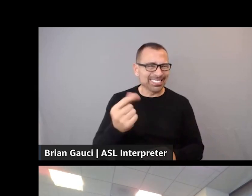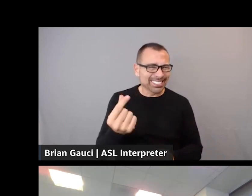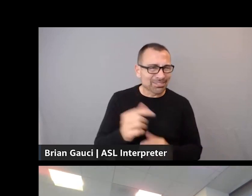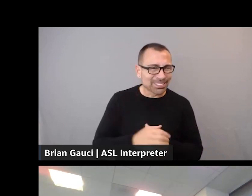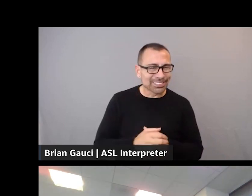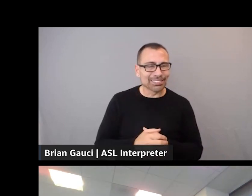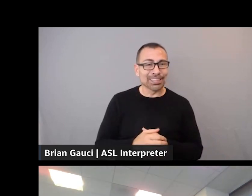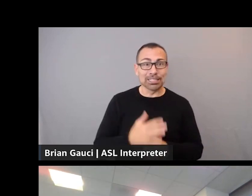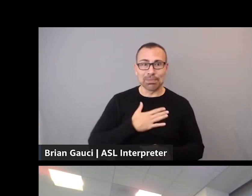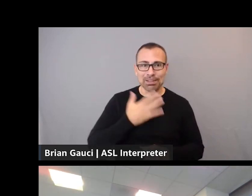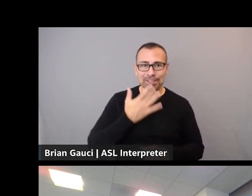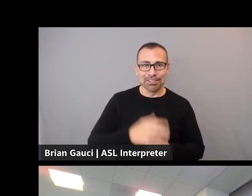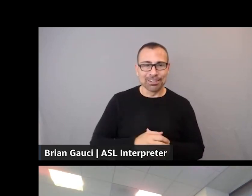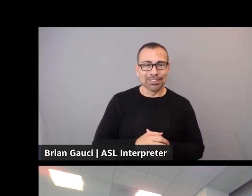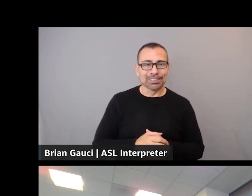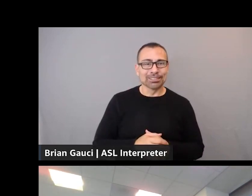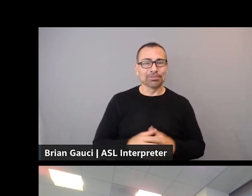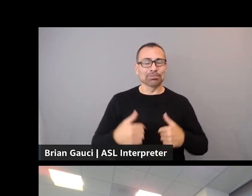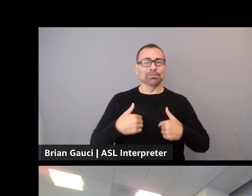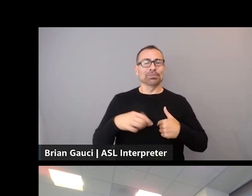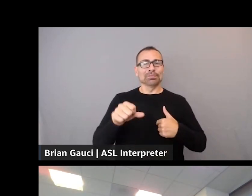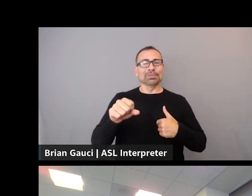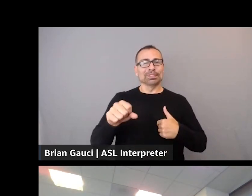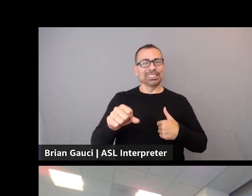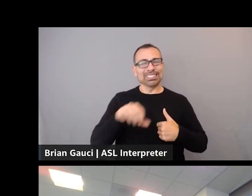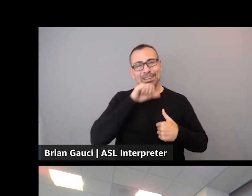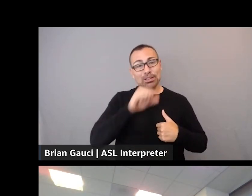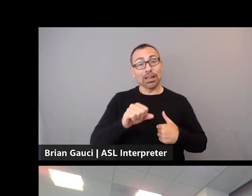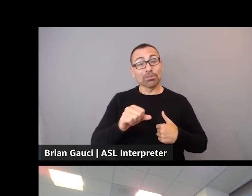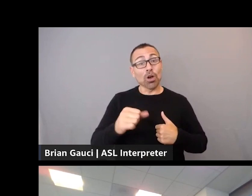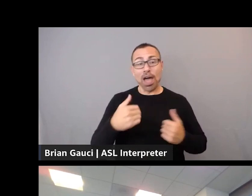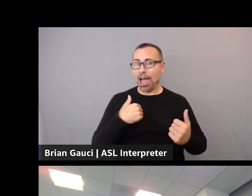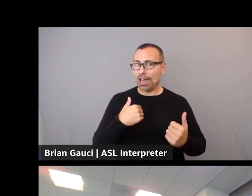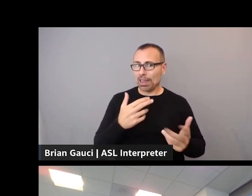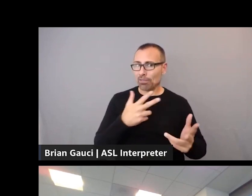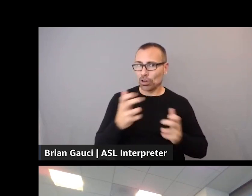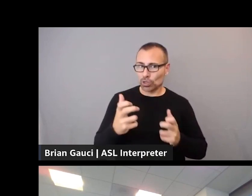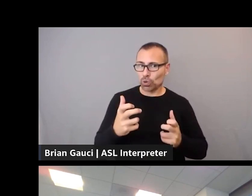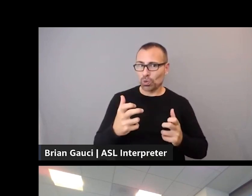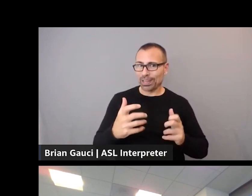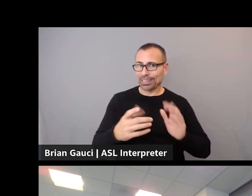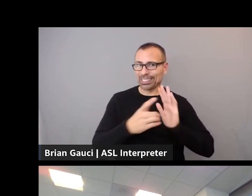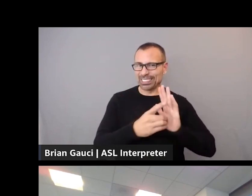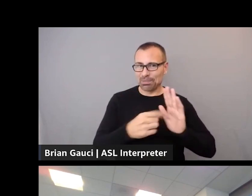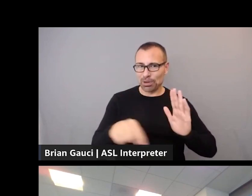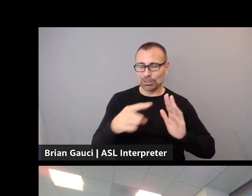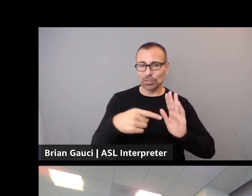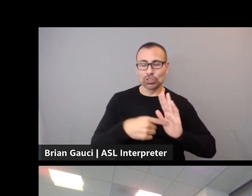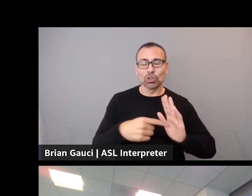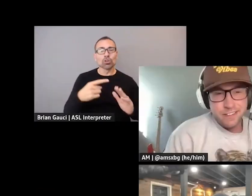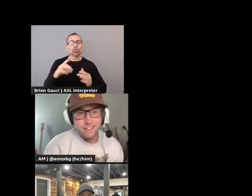I'd love to. And I have a quick little demo that I'll show you for Canvas. So we made